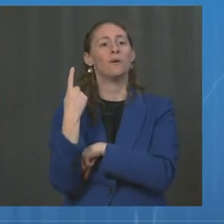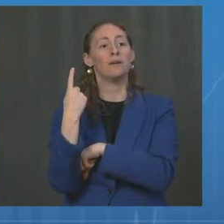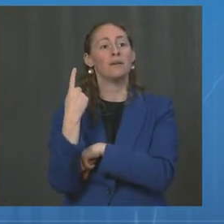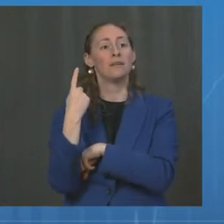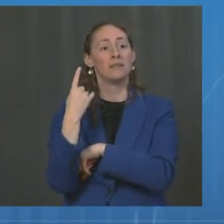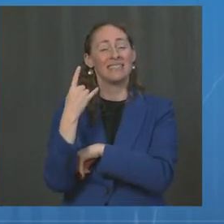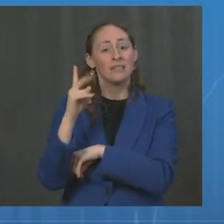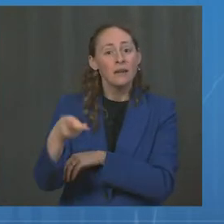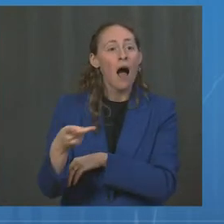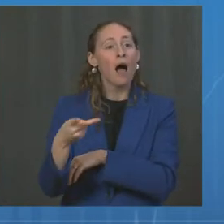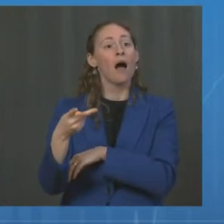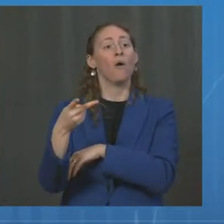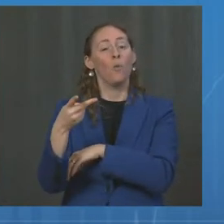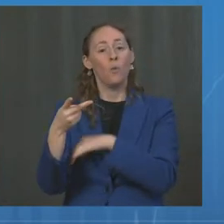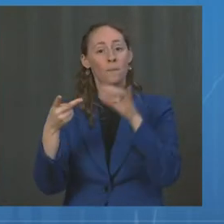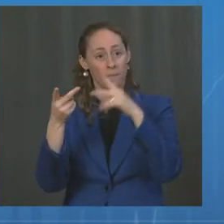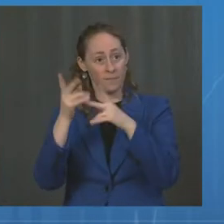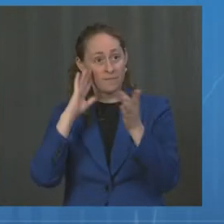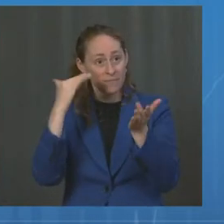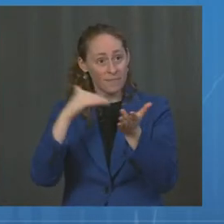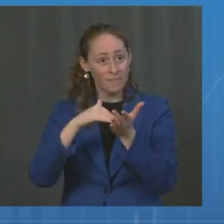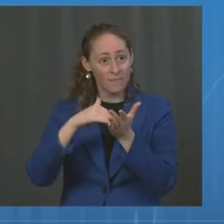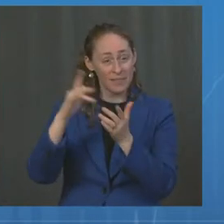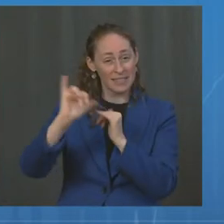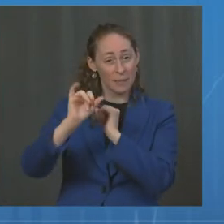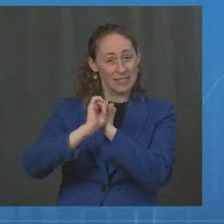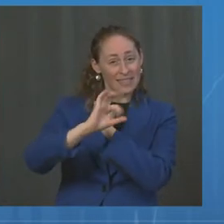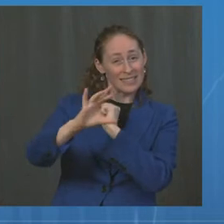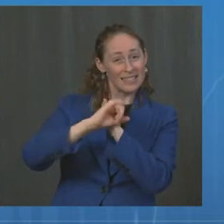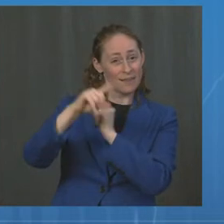we expect sort of the same level of engagement to encourage people to get the third?